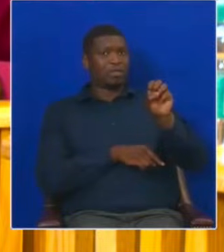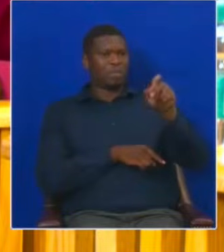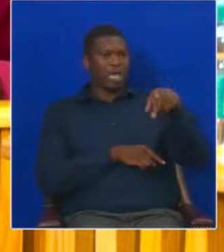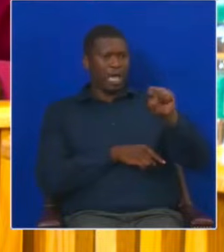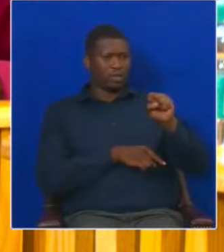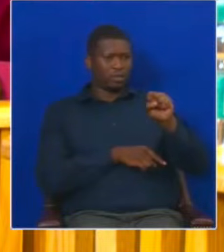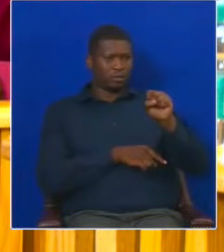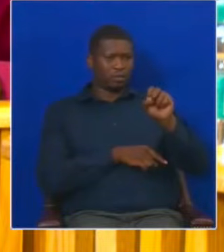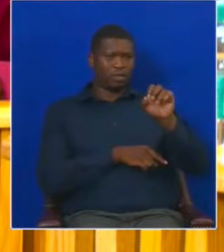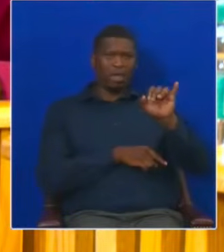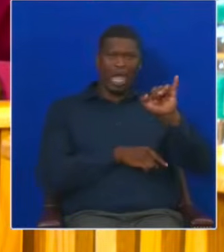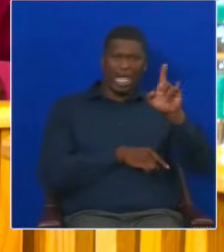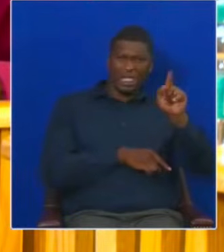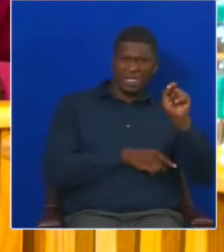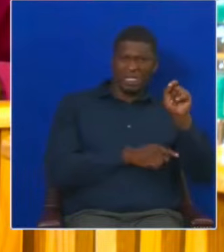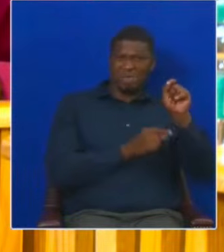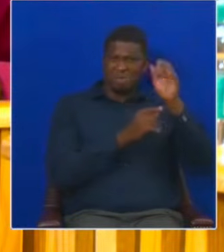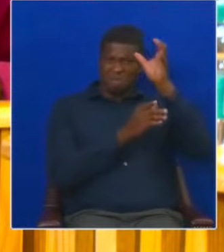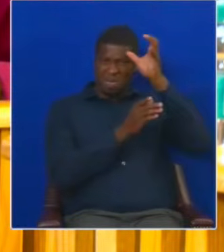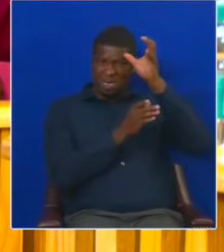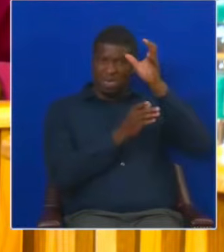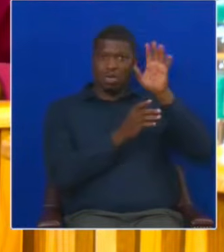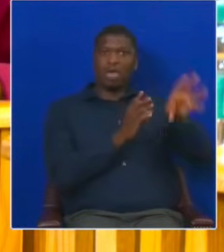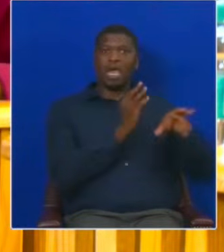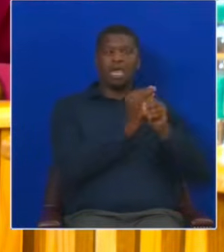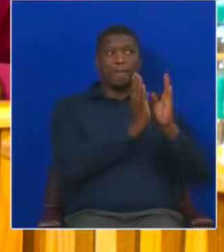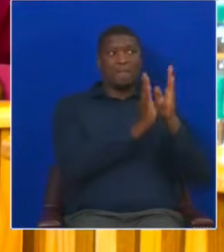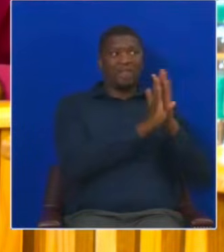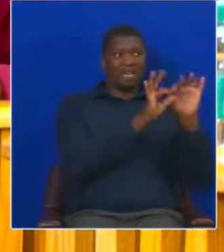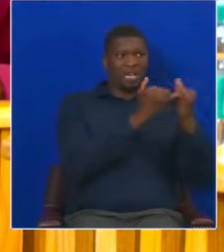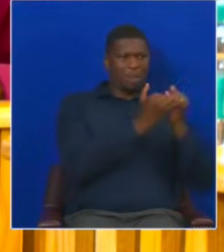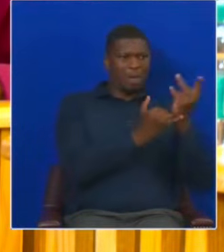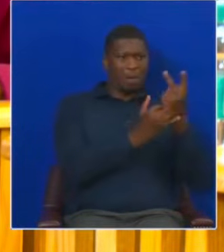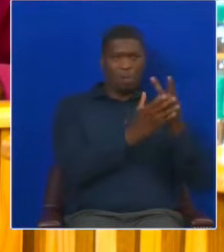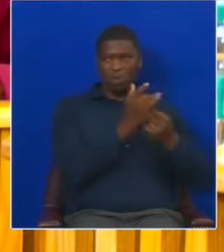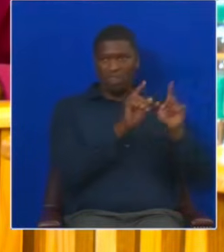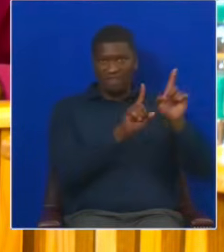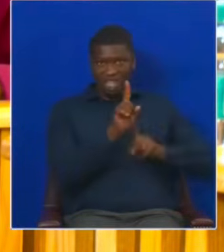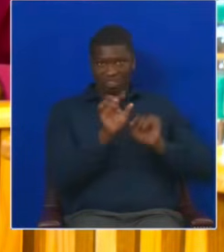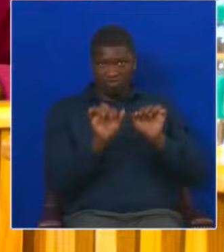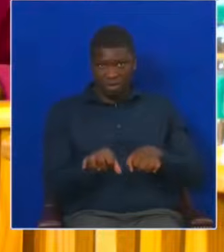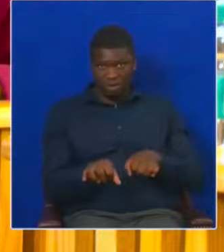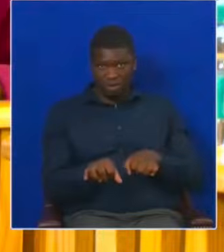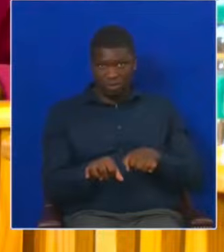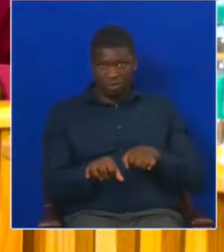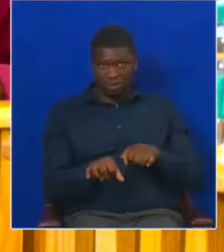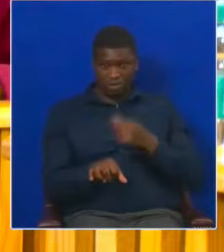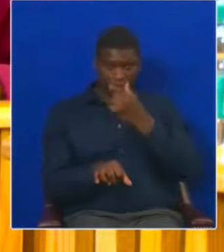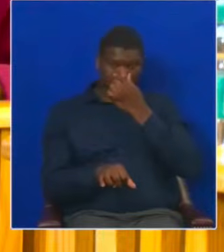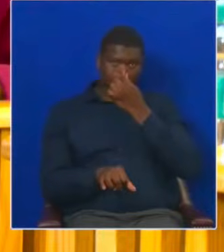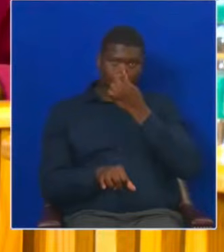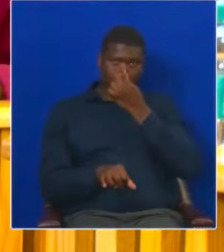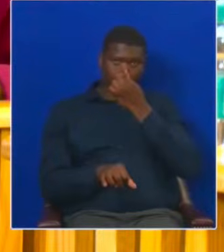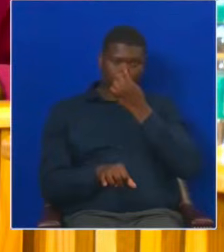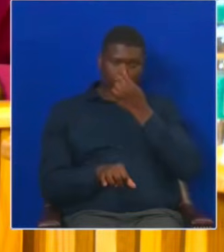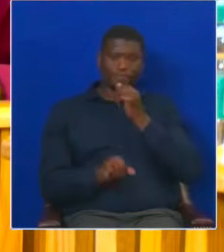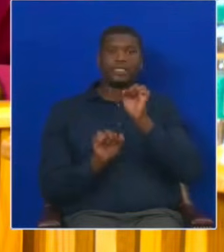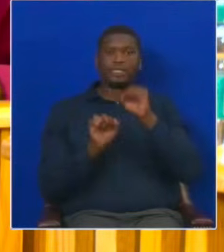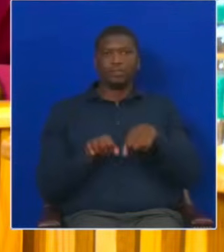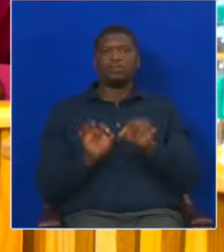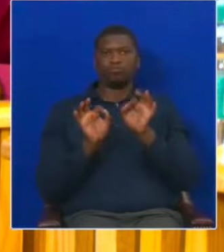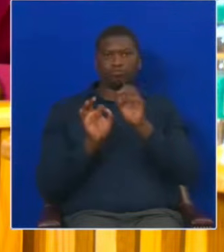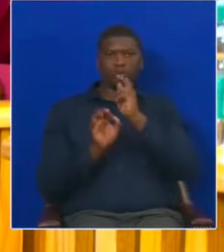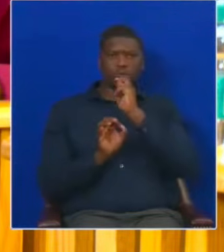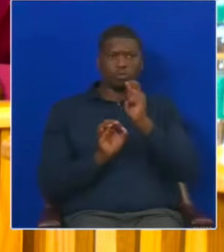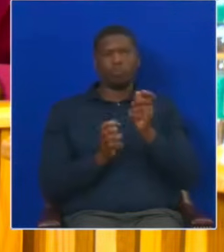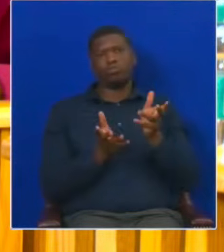provider. Is that an accurate reflection of your evidence? That is an accurate reflection of my